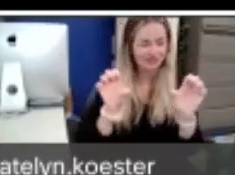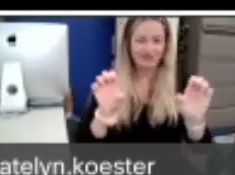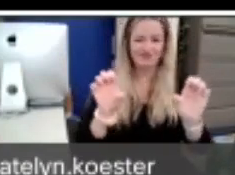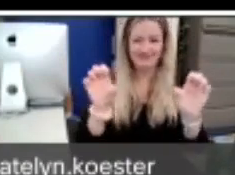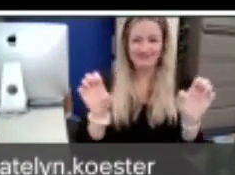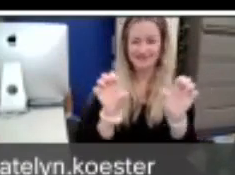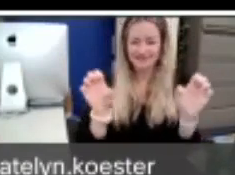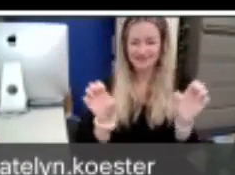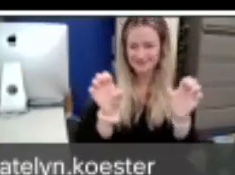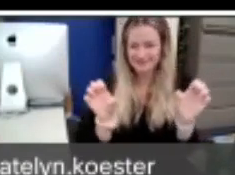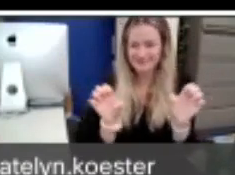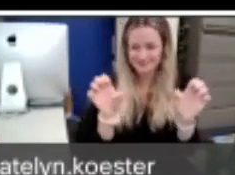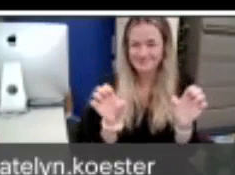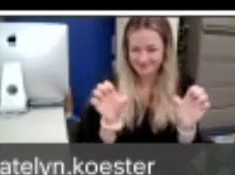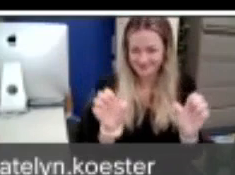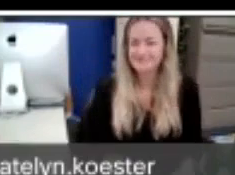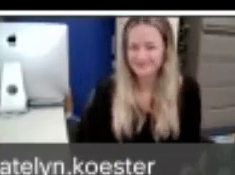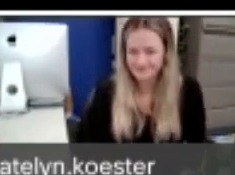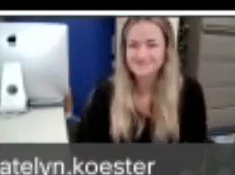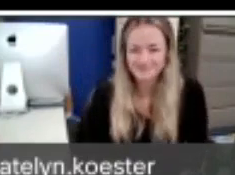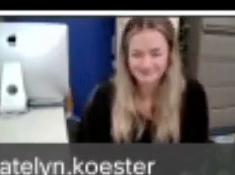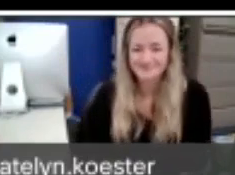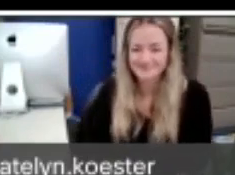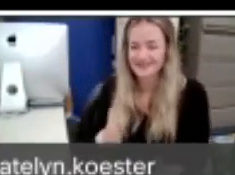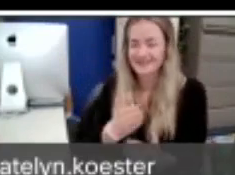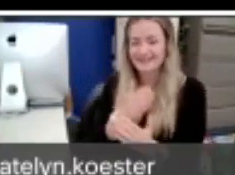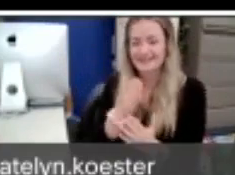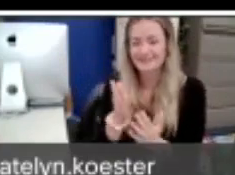So happy Easter. Easter.